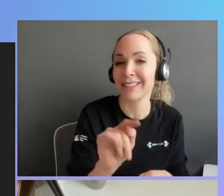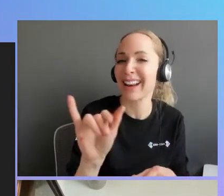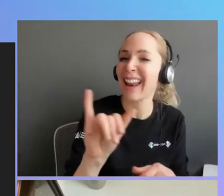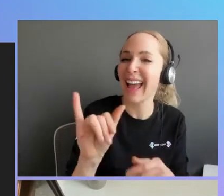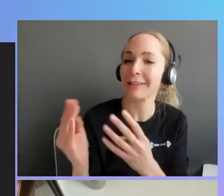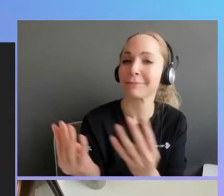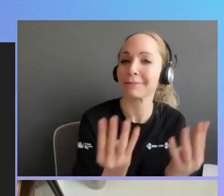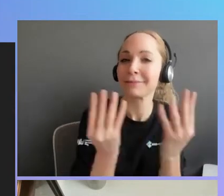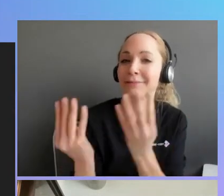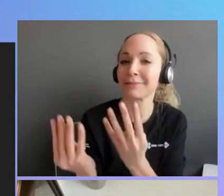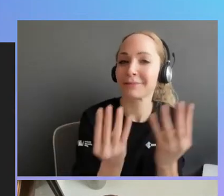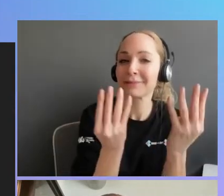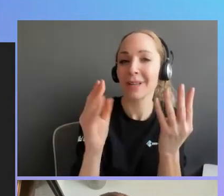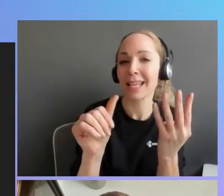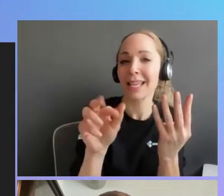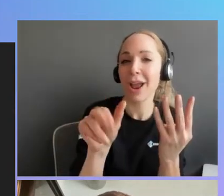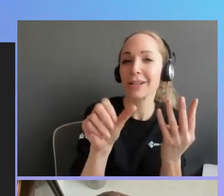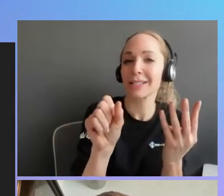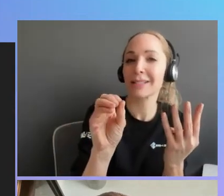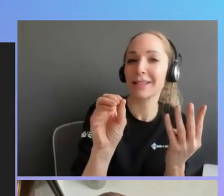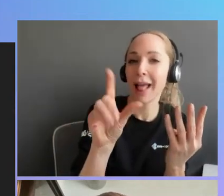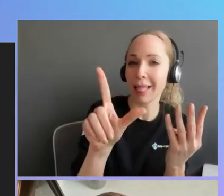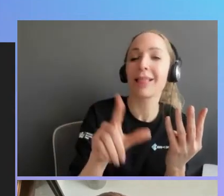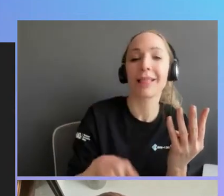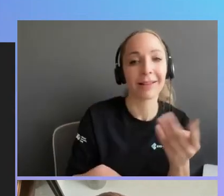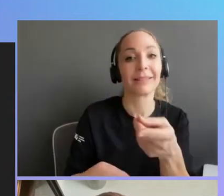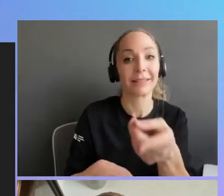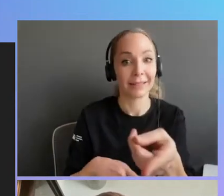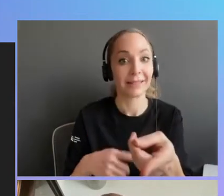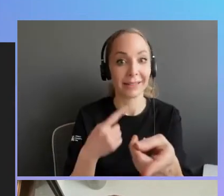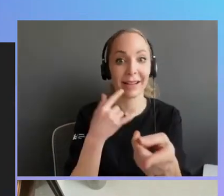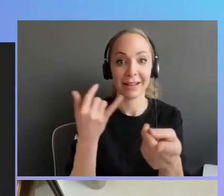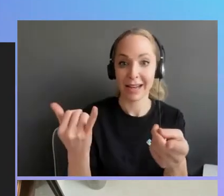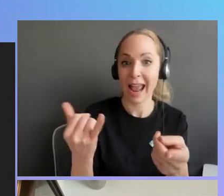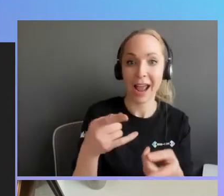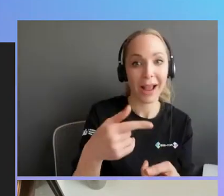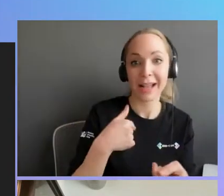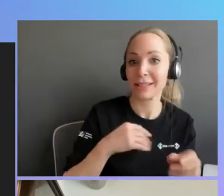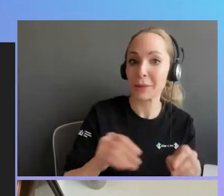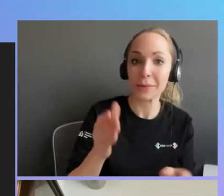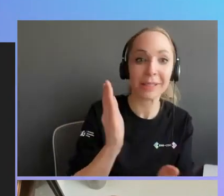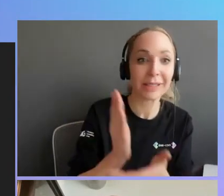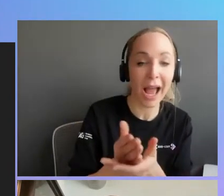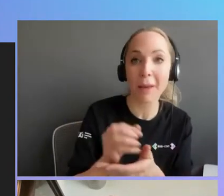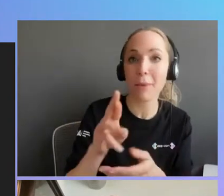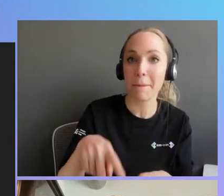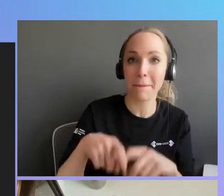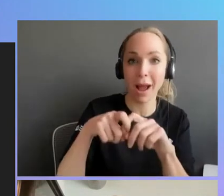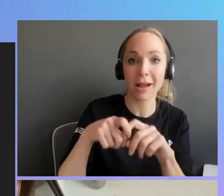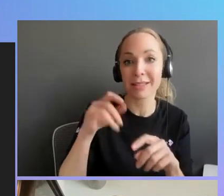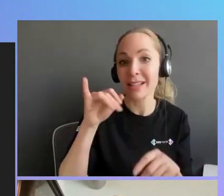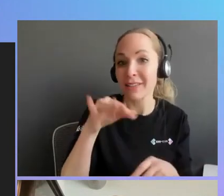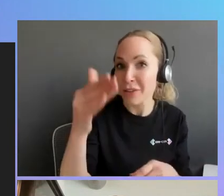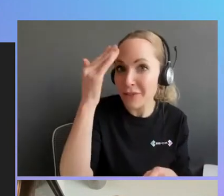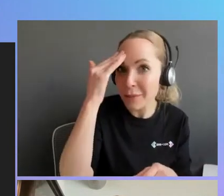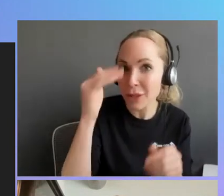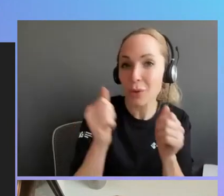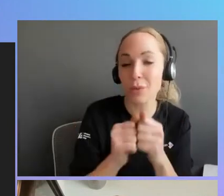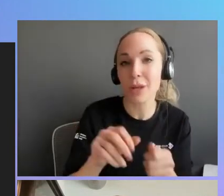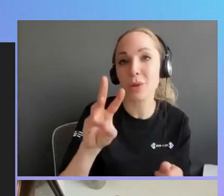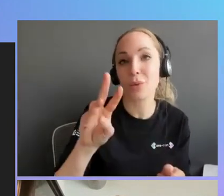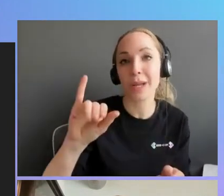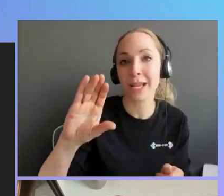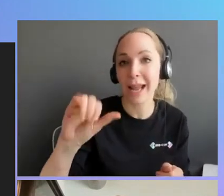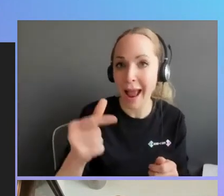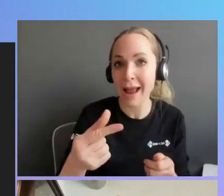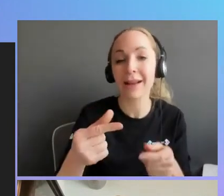Let's just by carousel, and it says there's a few. Carousel has no stop or pause mechanism. If you're familiar with WCAG, you can actually search by WCAG